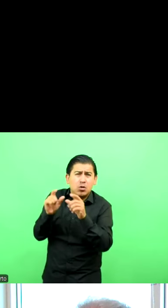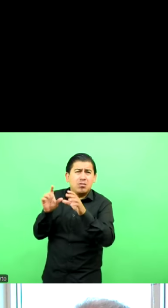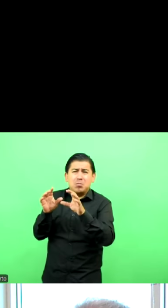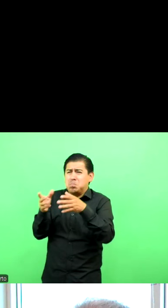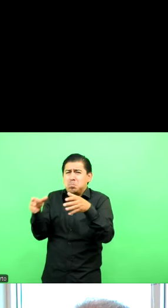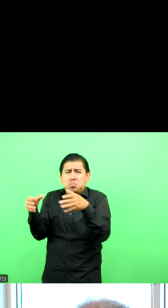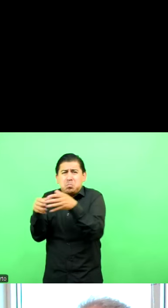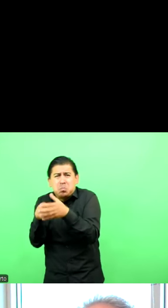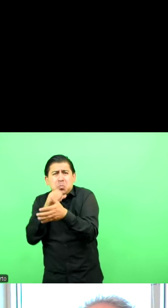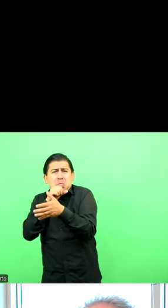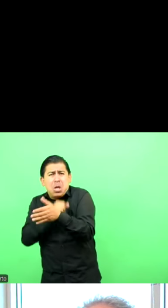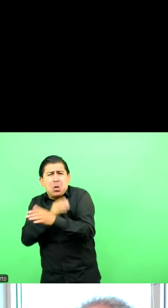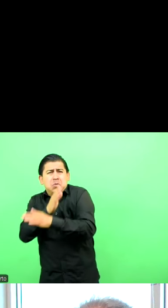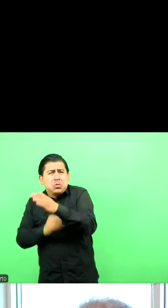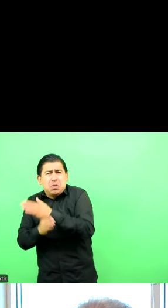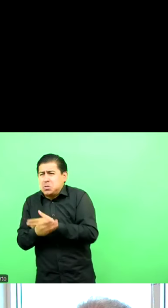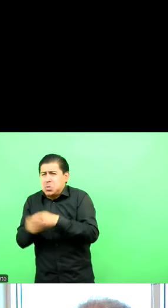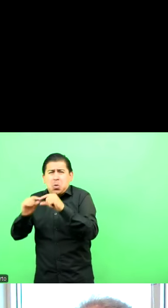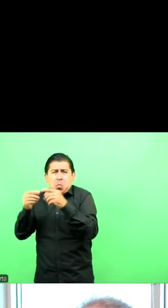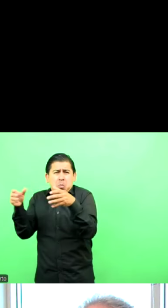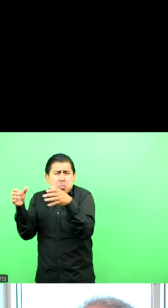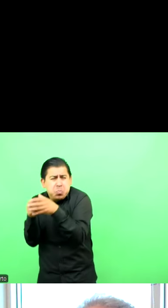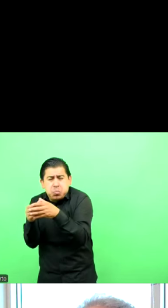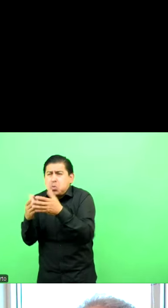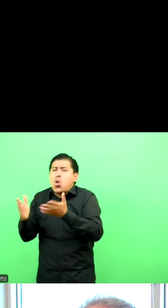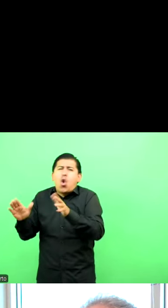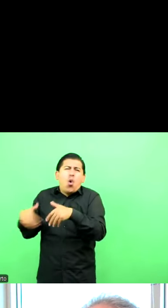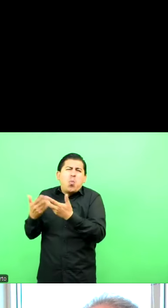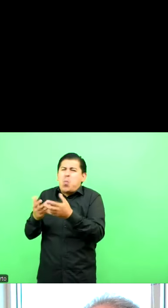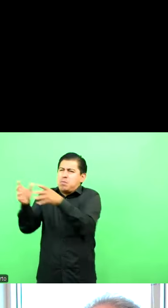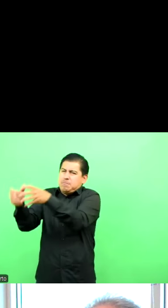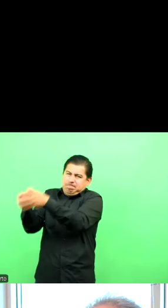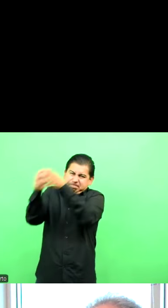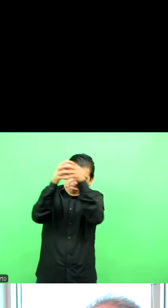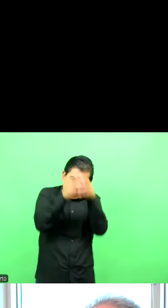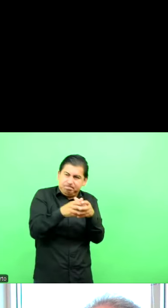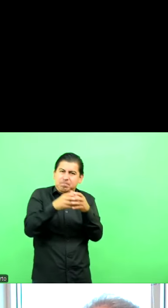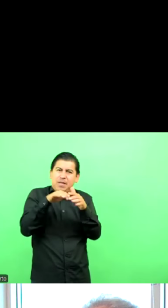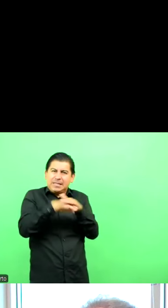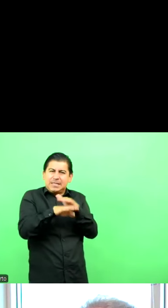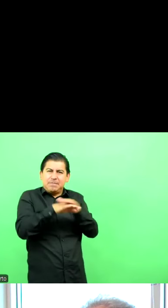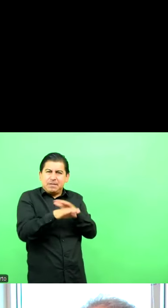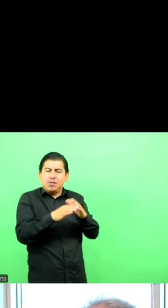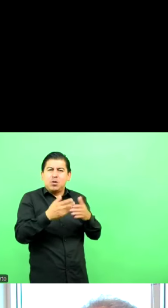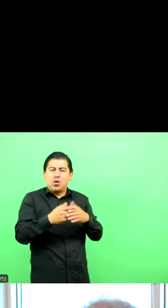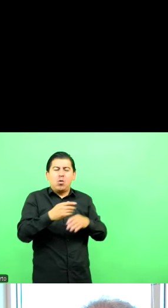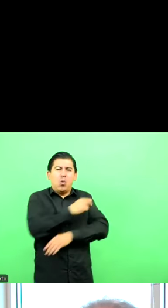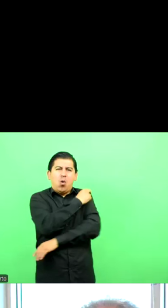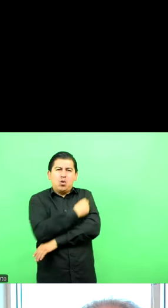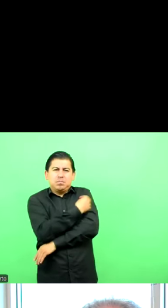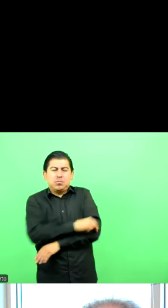community resilience, health system resilience. Hospitals should work within this,